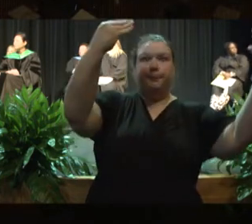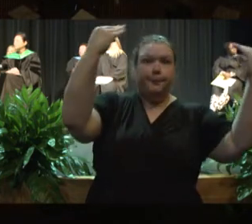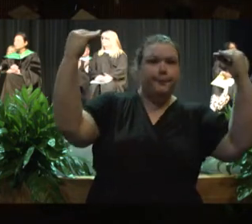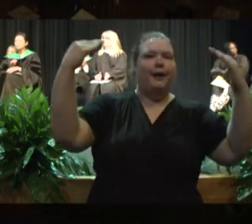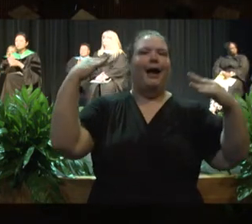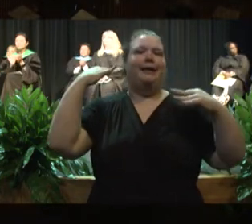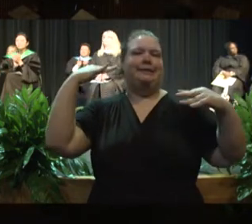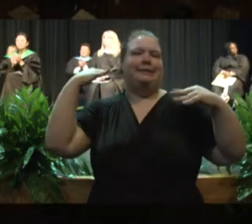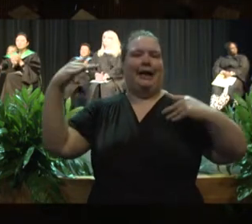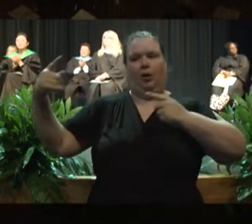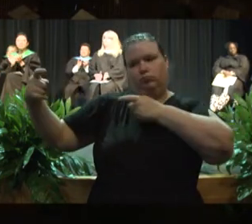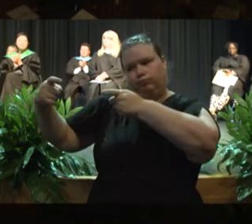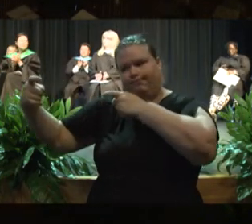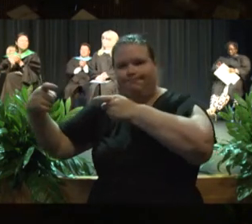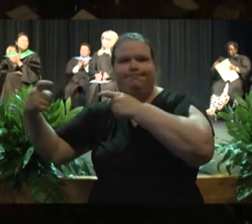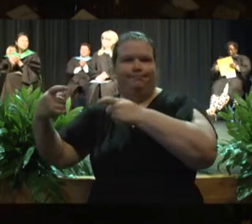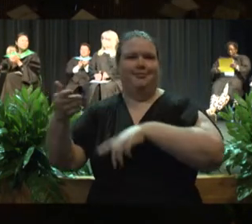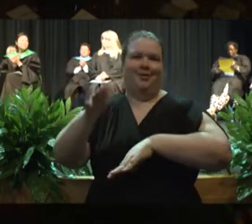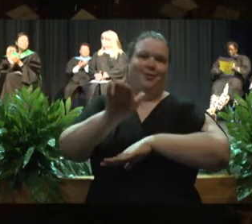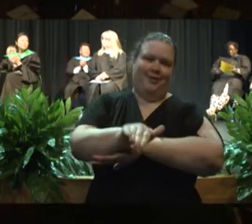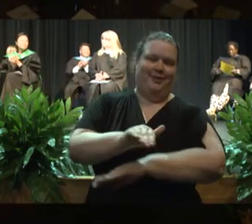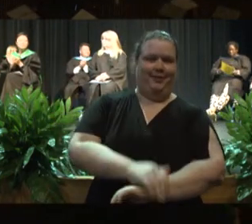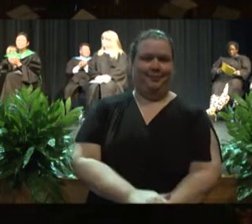the evening.